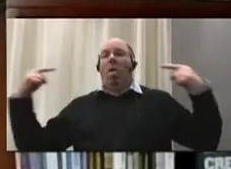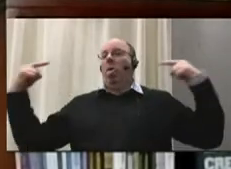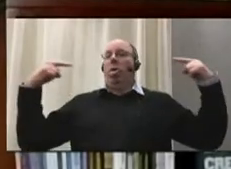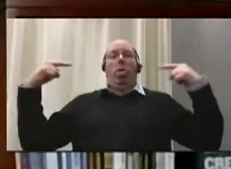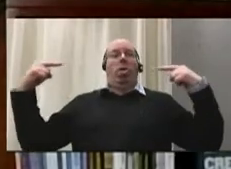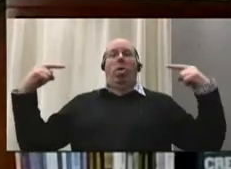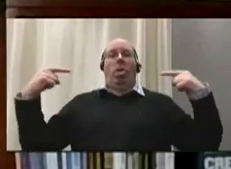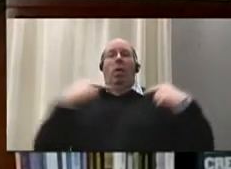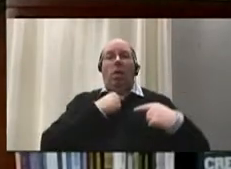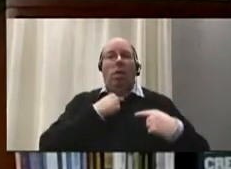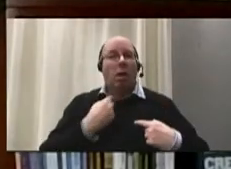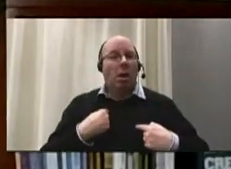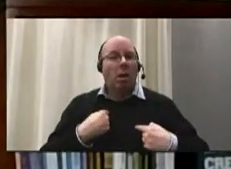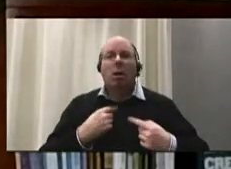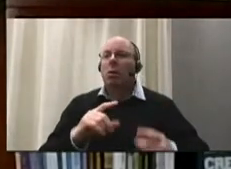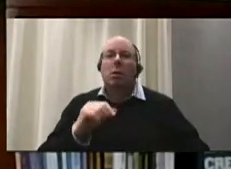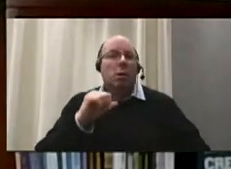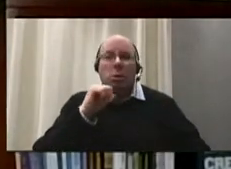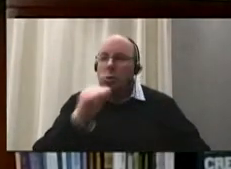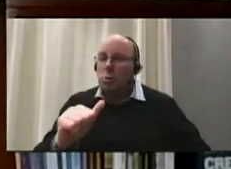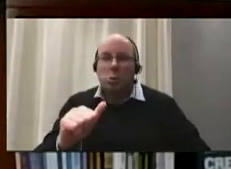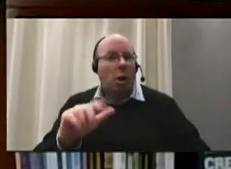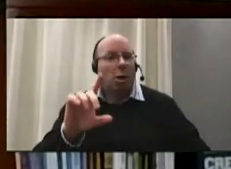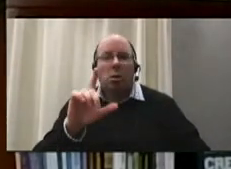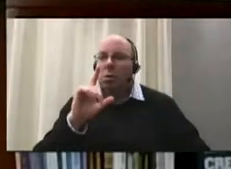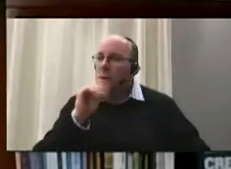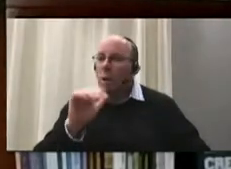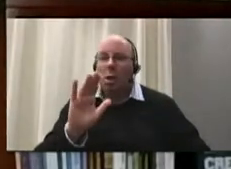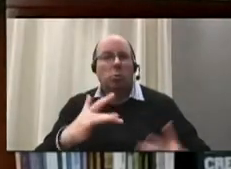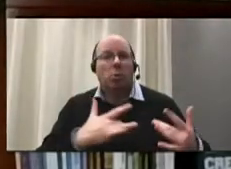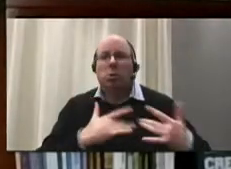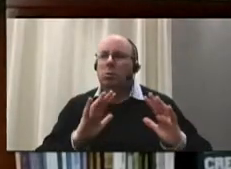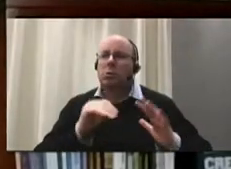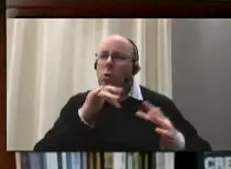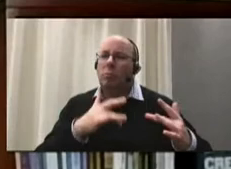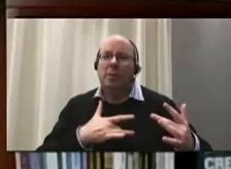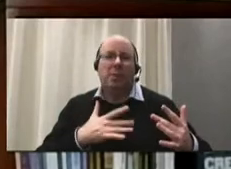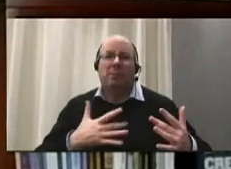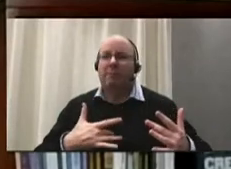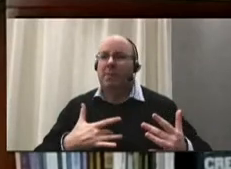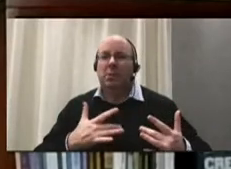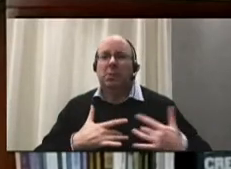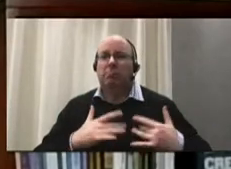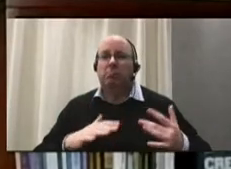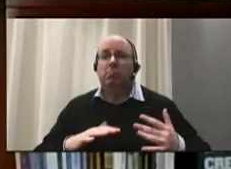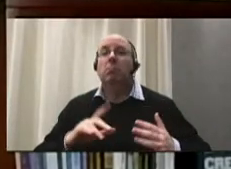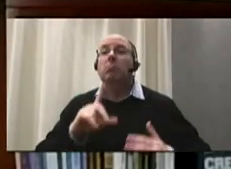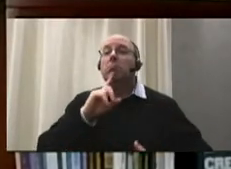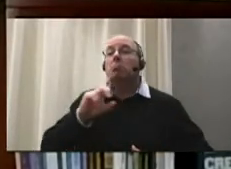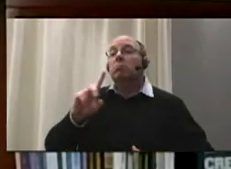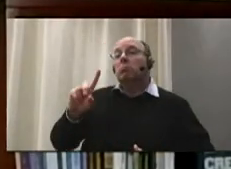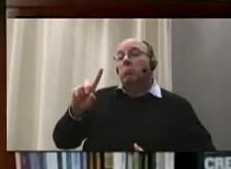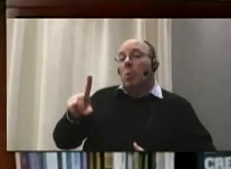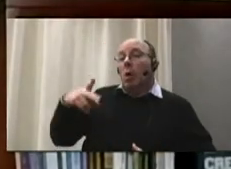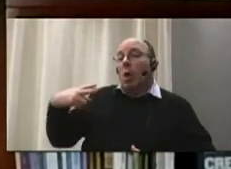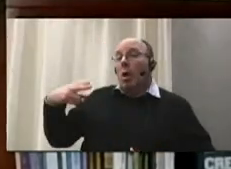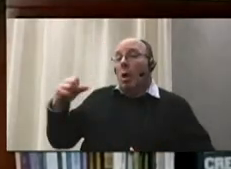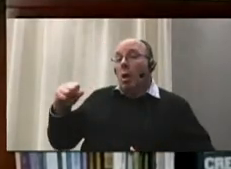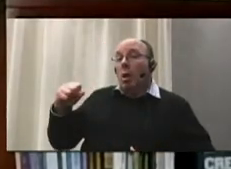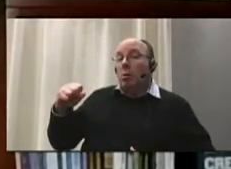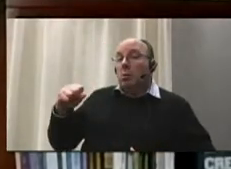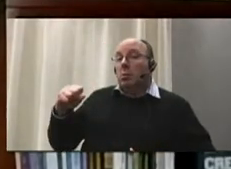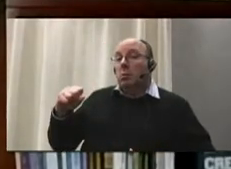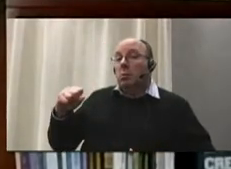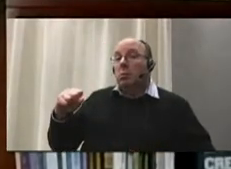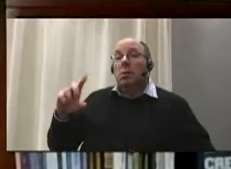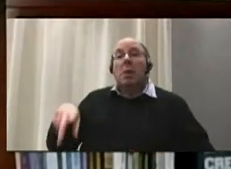concern. We always rely on guidance from the Department of Health and Human Services, who receive their guidance from the Maryland